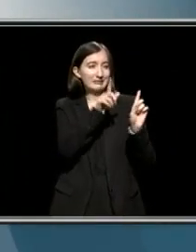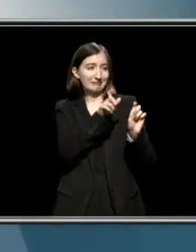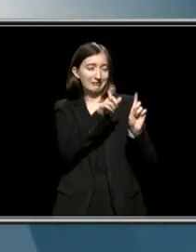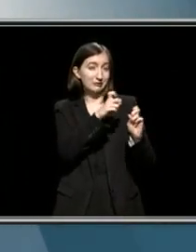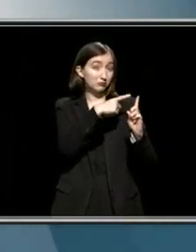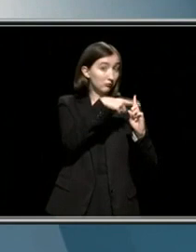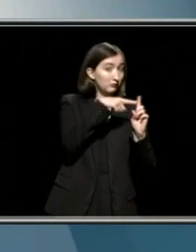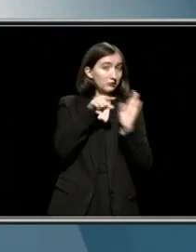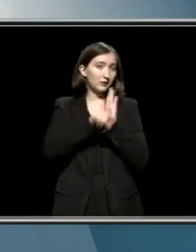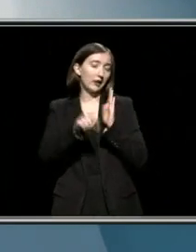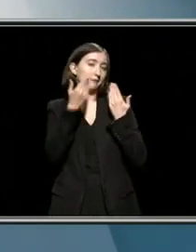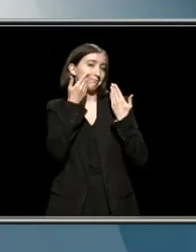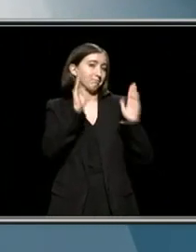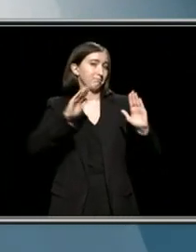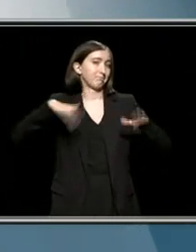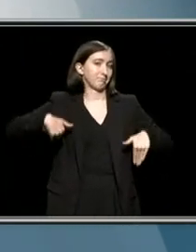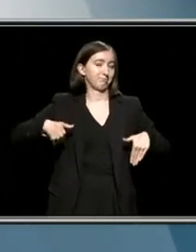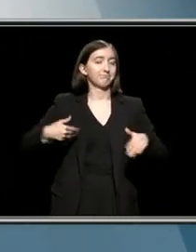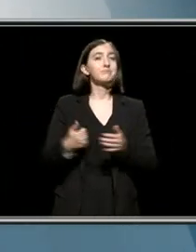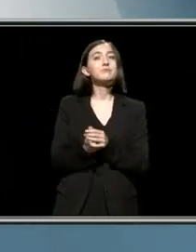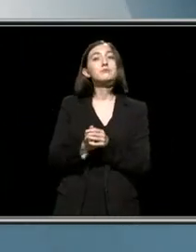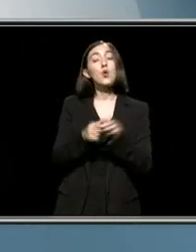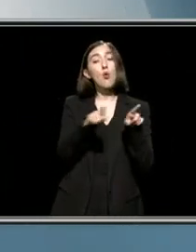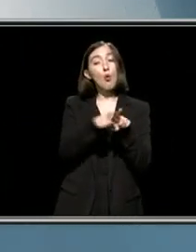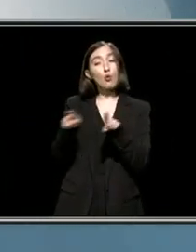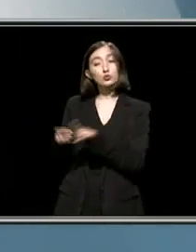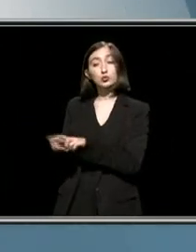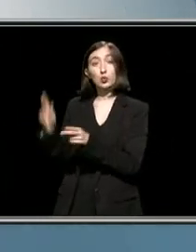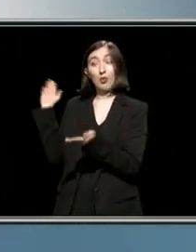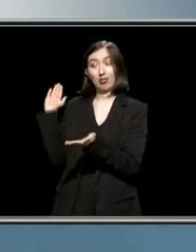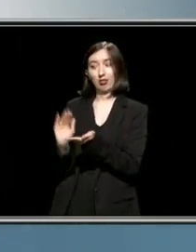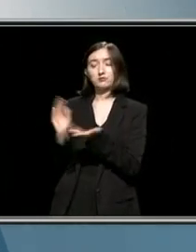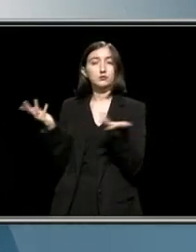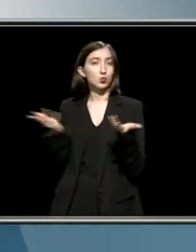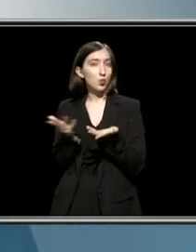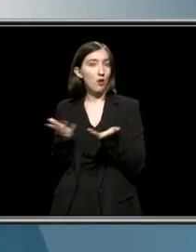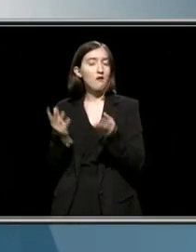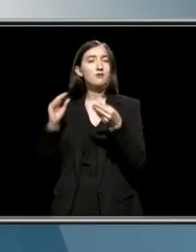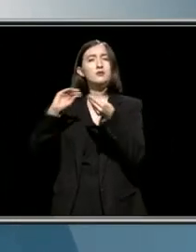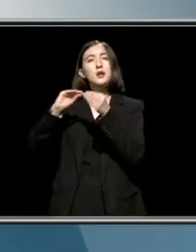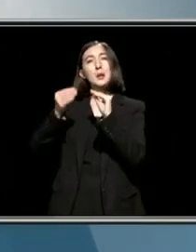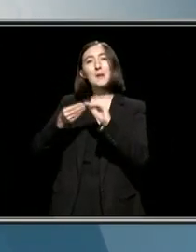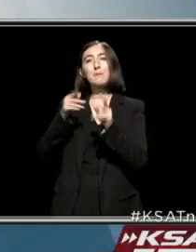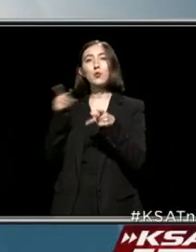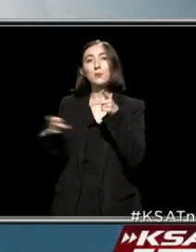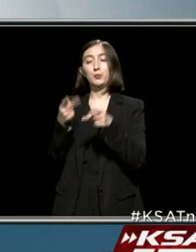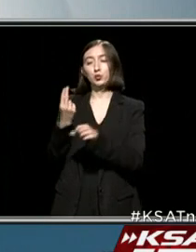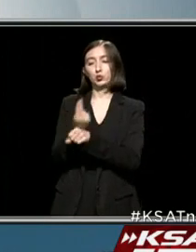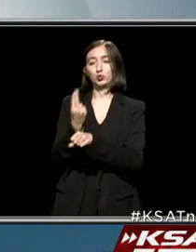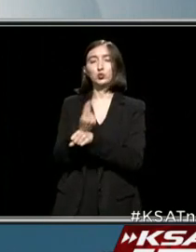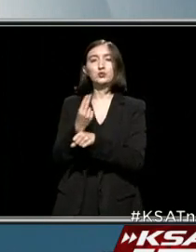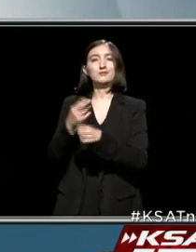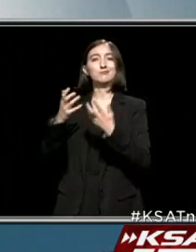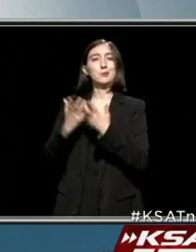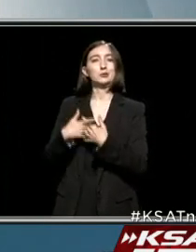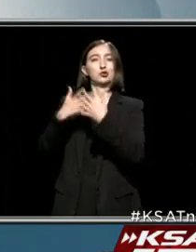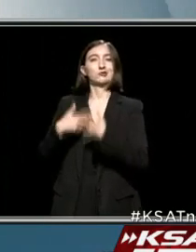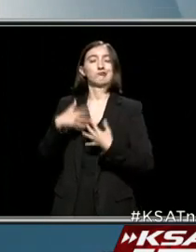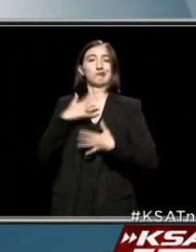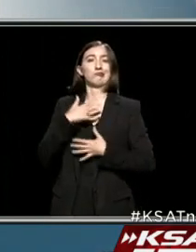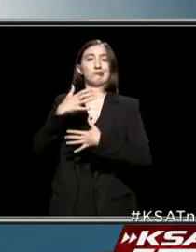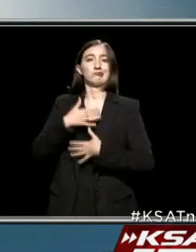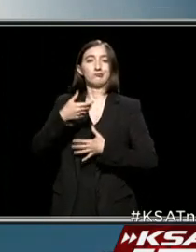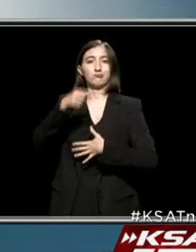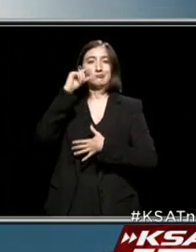down is the number of people on ventilators. So we are reporting 30 folks with COVID-19 are on ventilators tonight. That